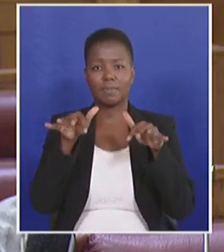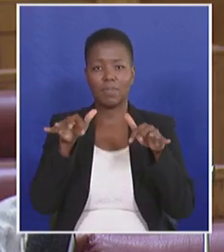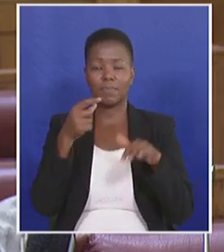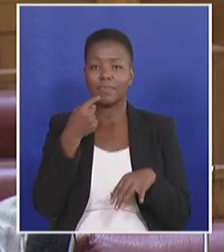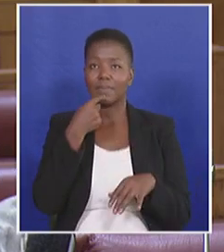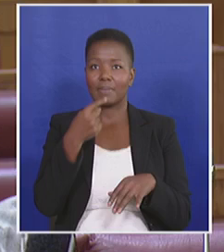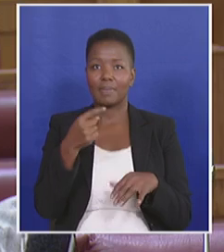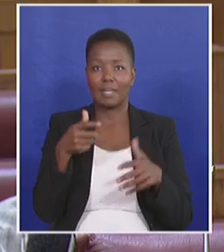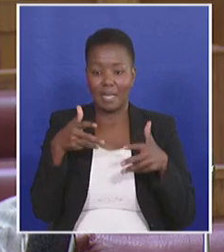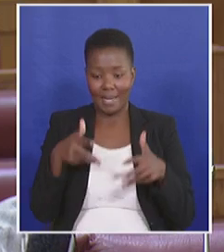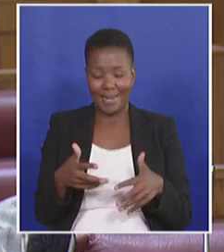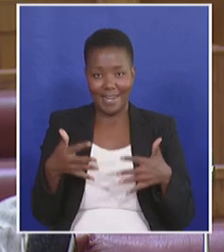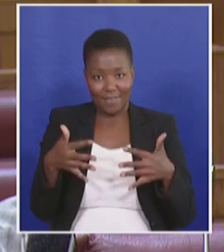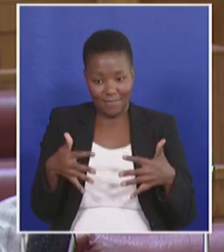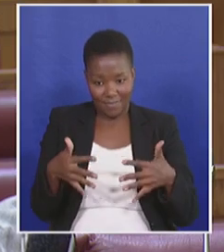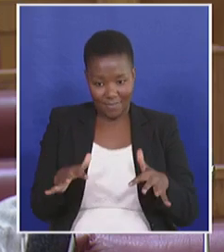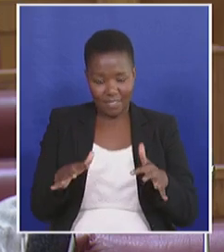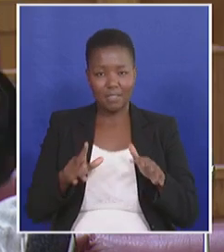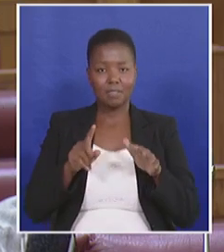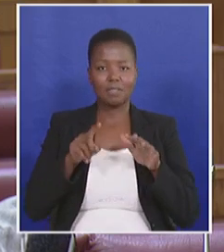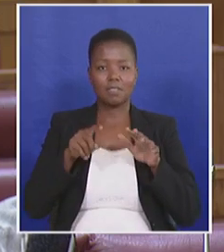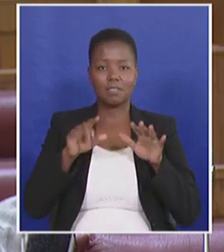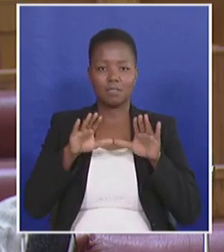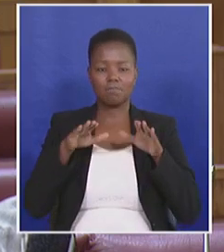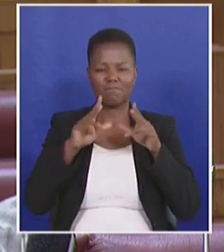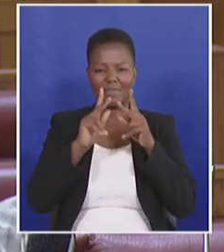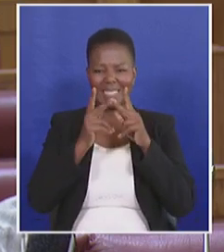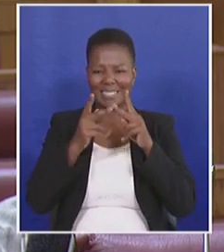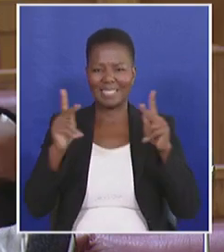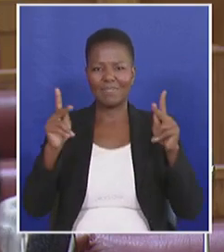have constituted the panel of experts from various